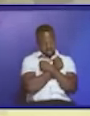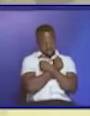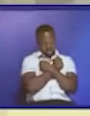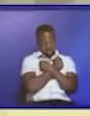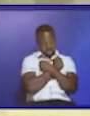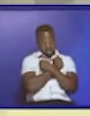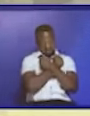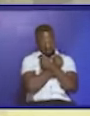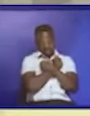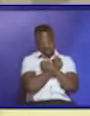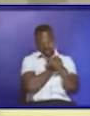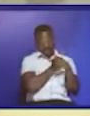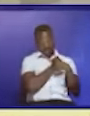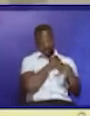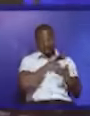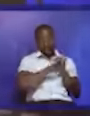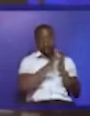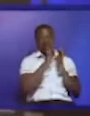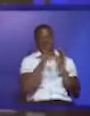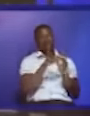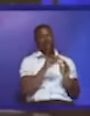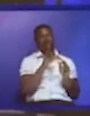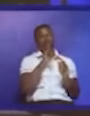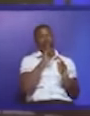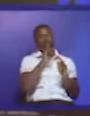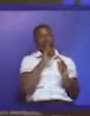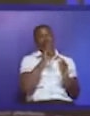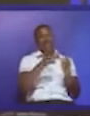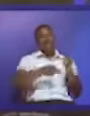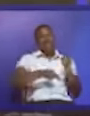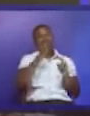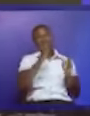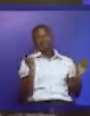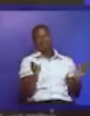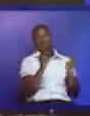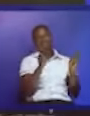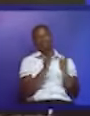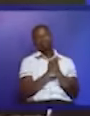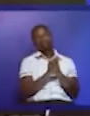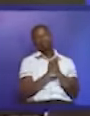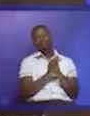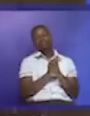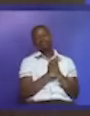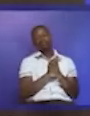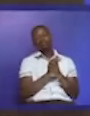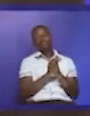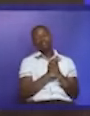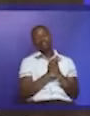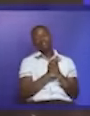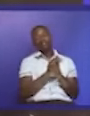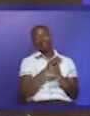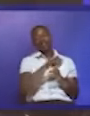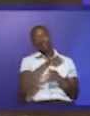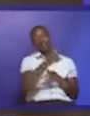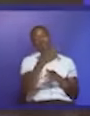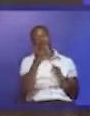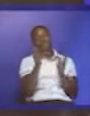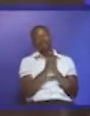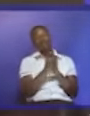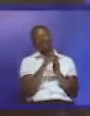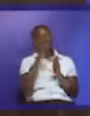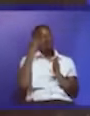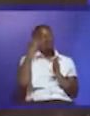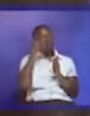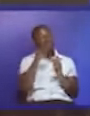motivation. Any other thing that precedes as a motivation will only weary and corrupt your prayer